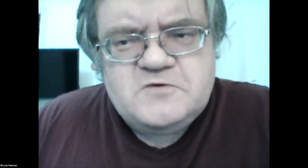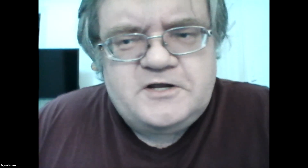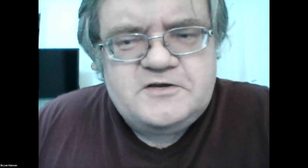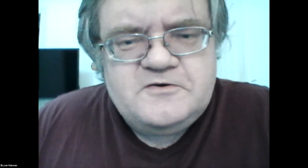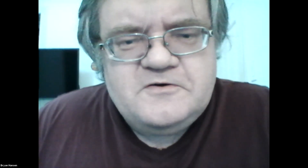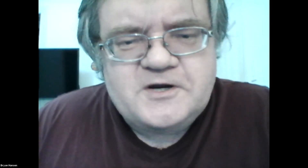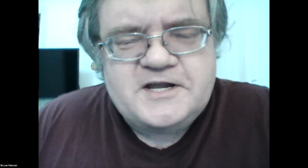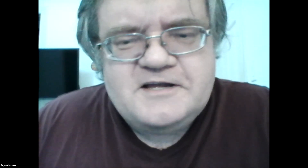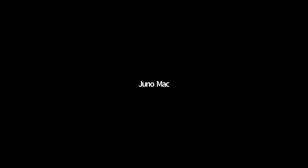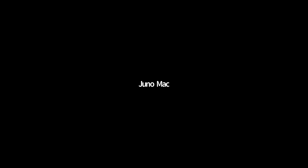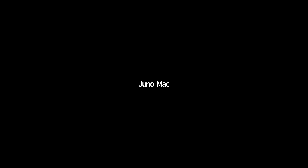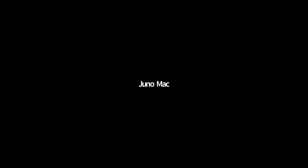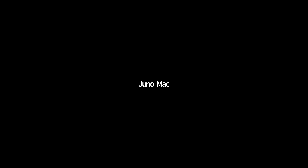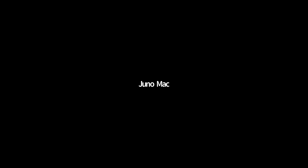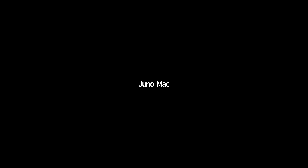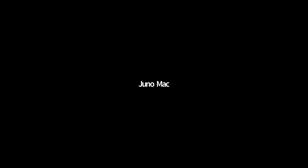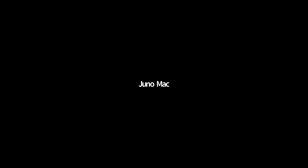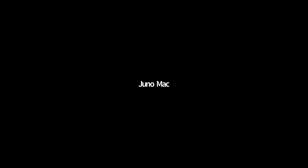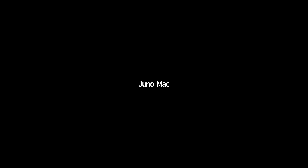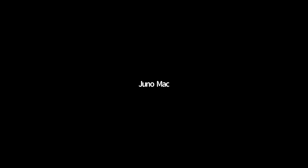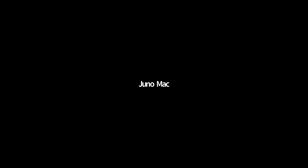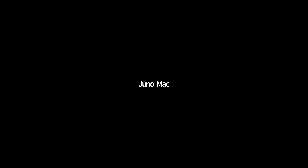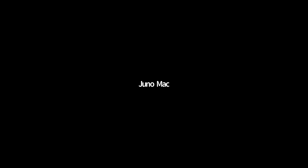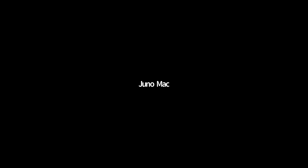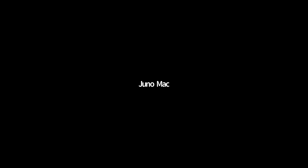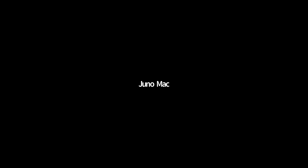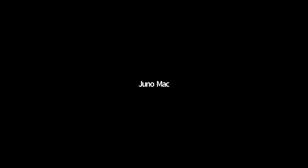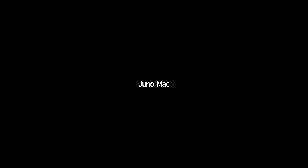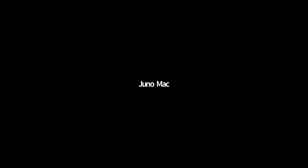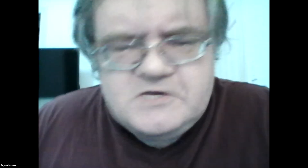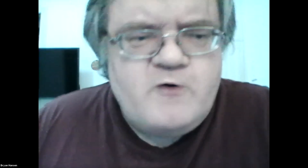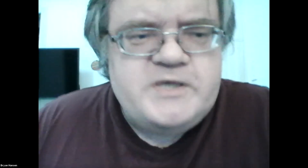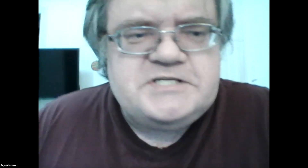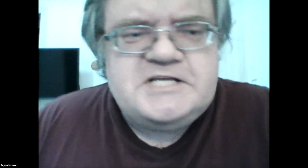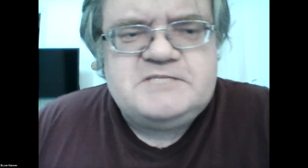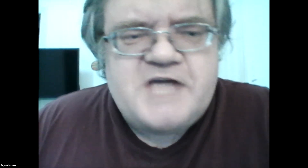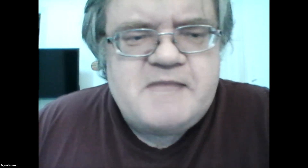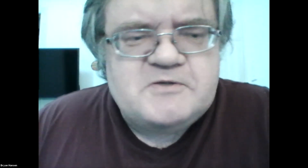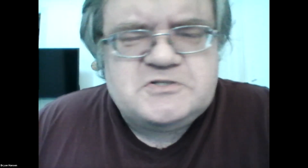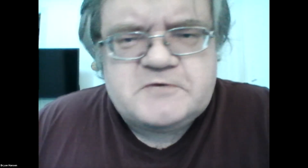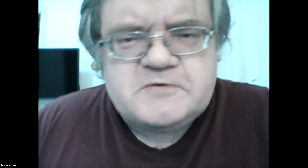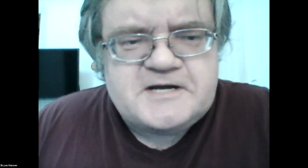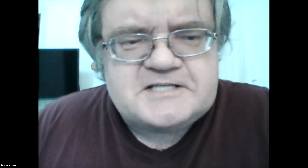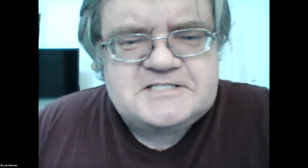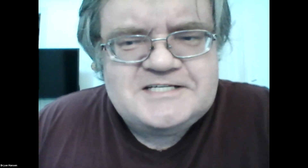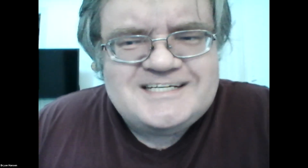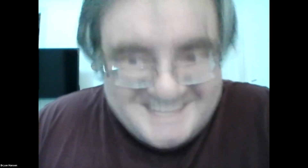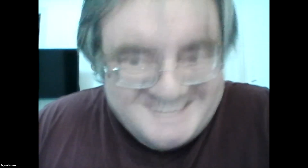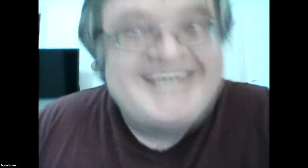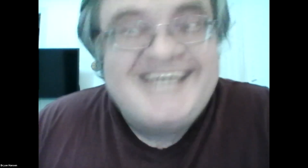are working, they can still fail you. You always need to be able to